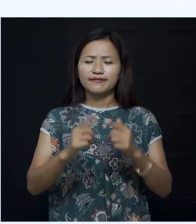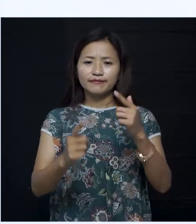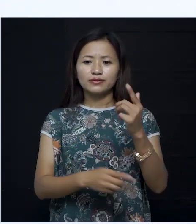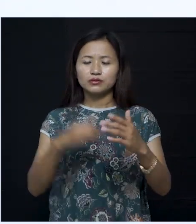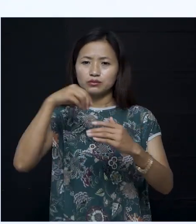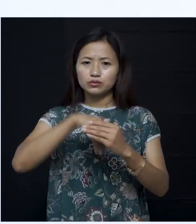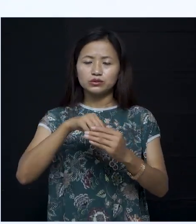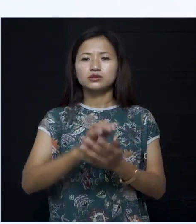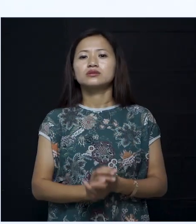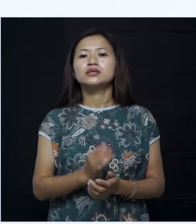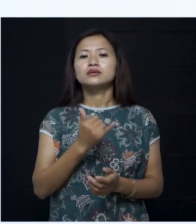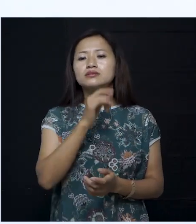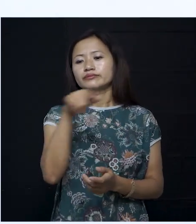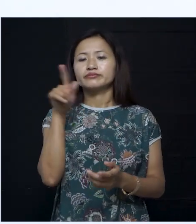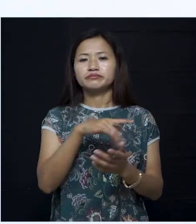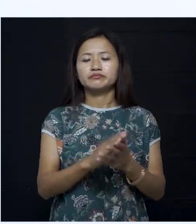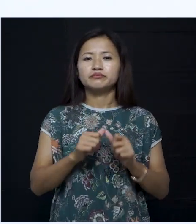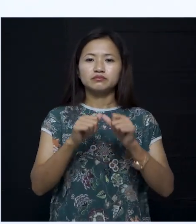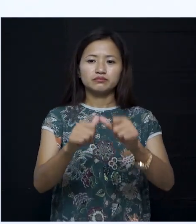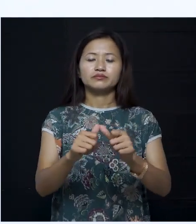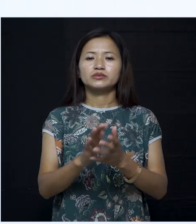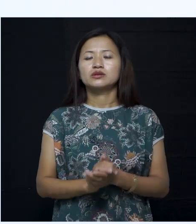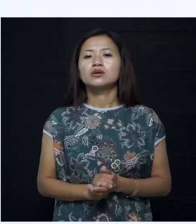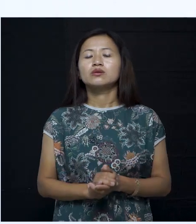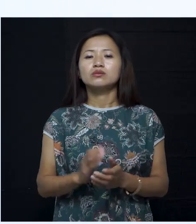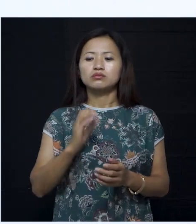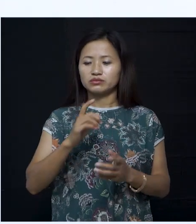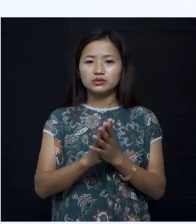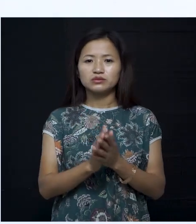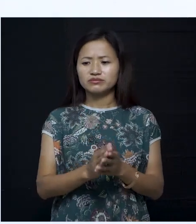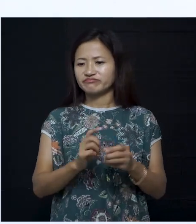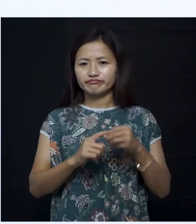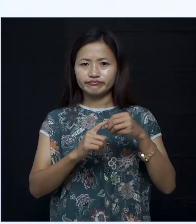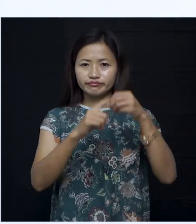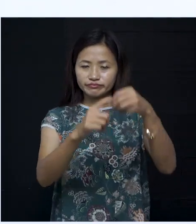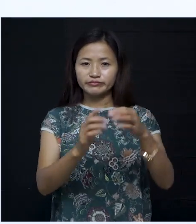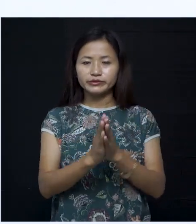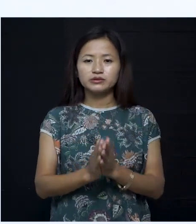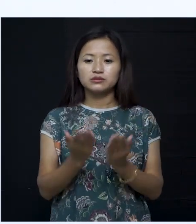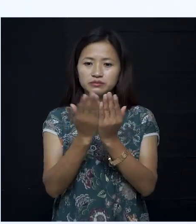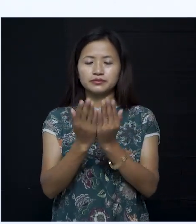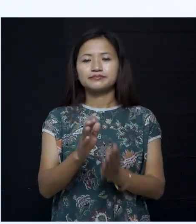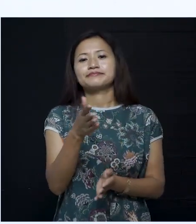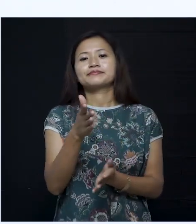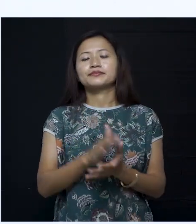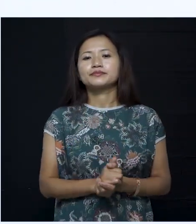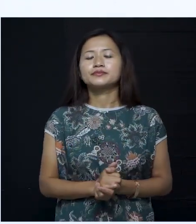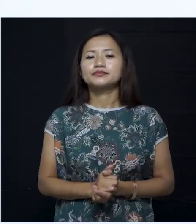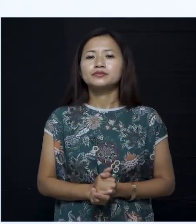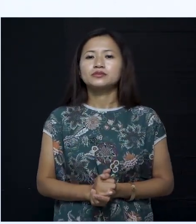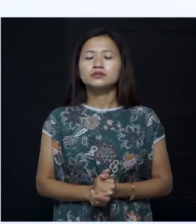in the wrong answer just because you did not study the question carefully, right? So this is why I am explaining this over and over